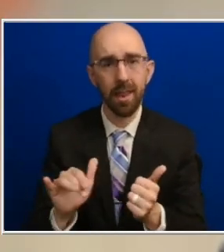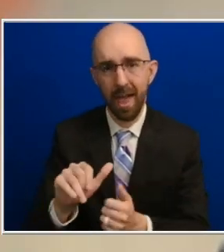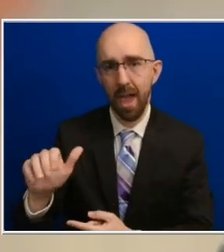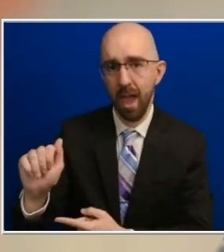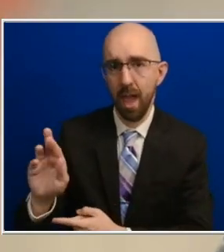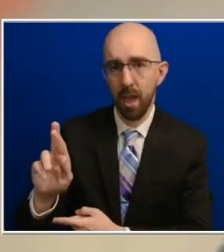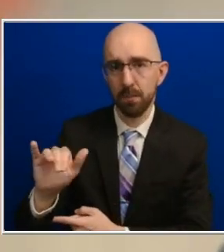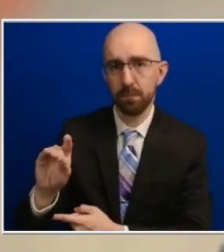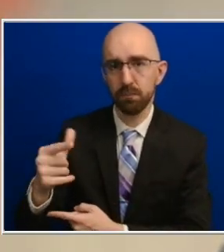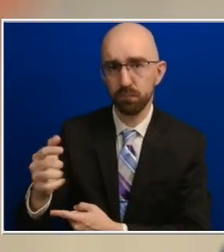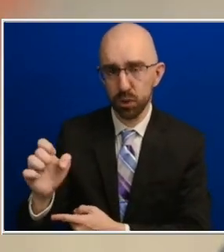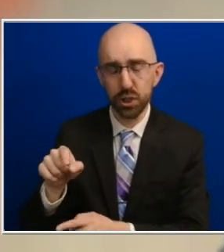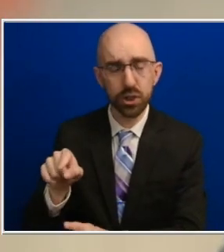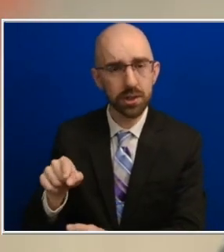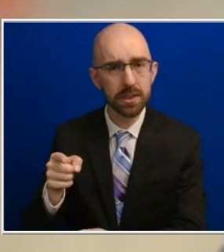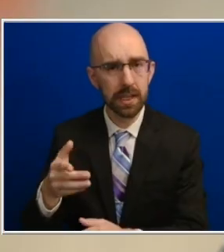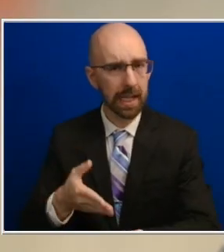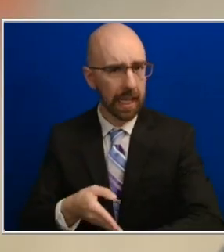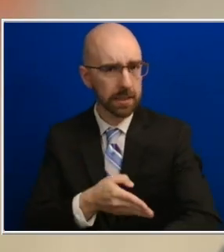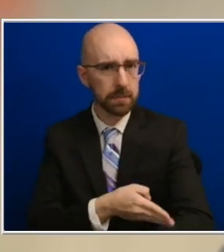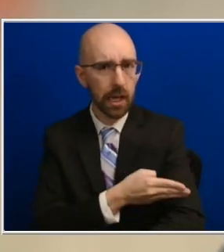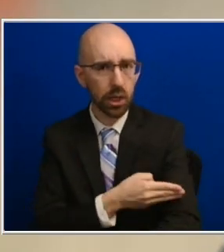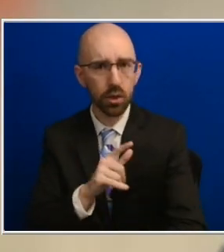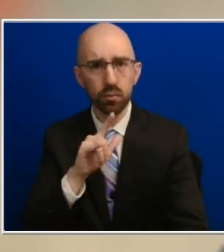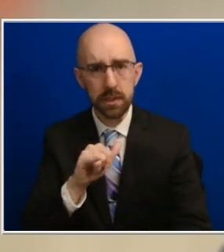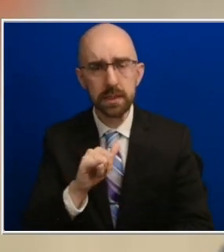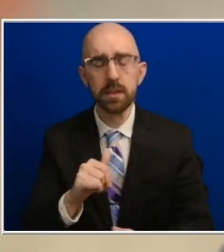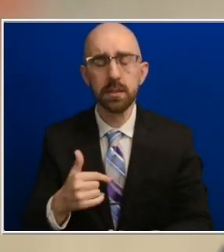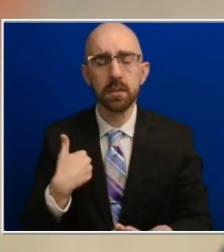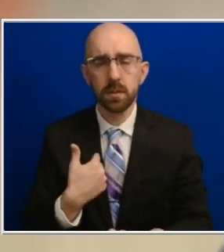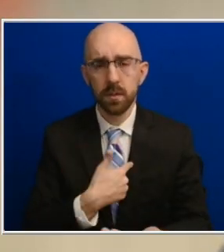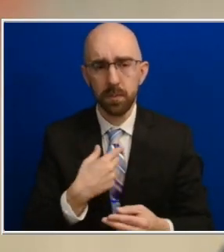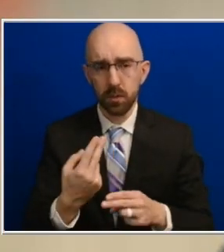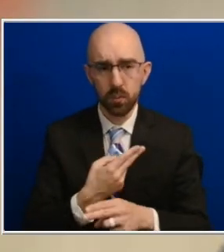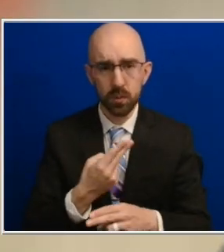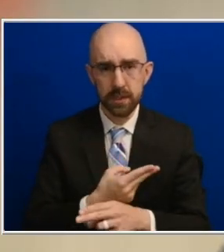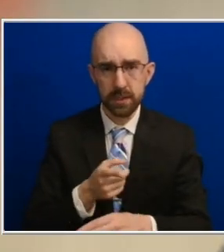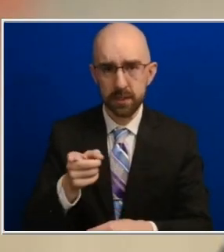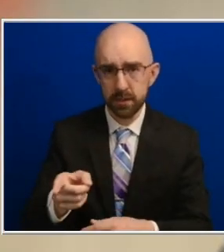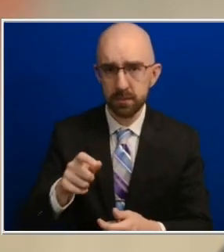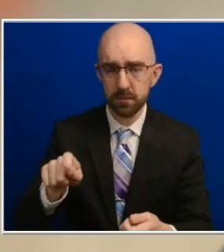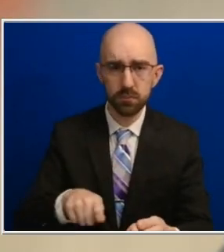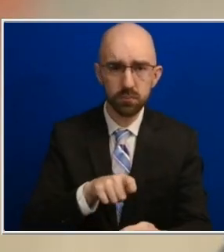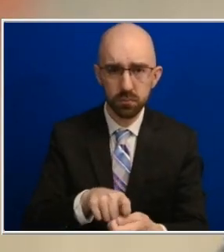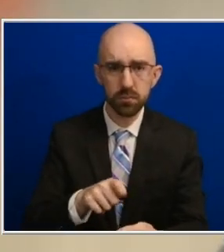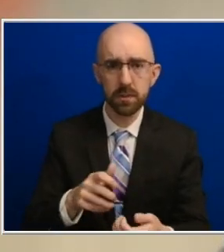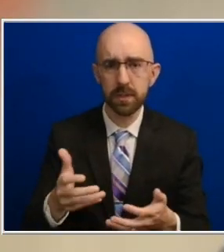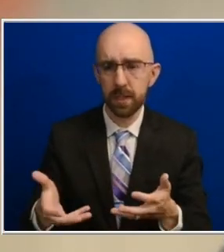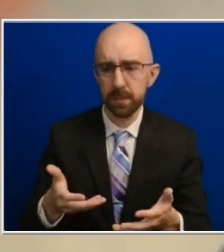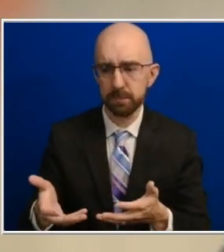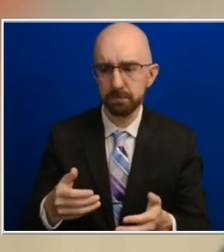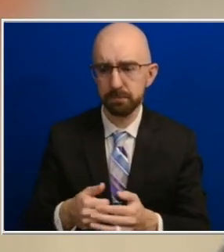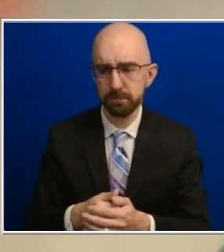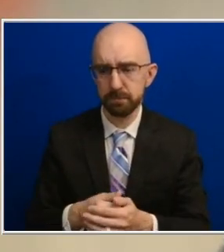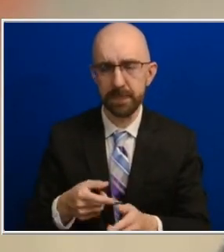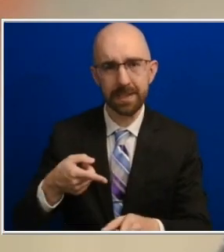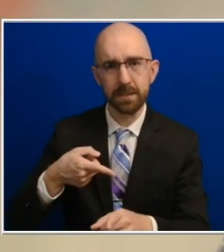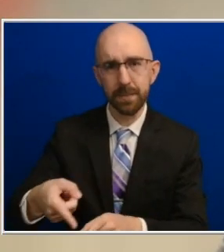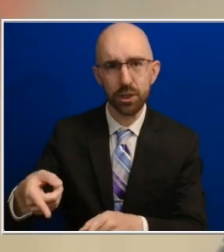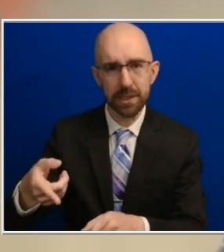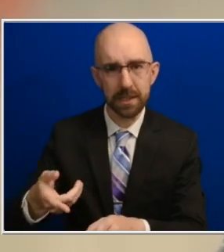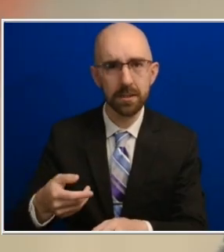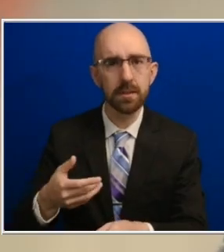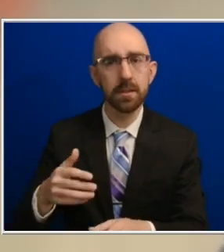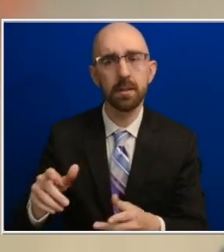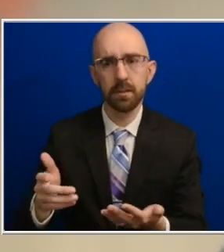that it gets better. And really, we've been using it at certain specialty, and